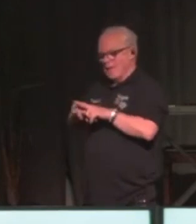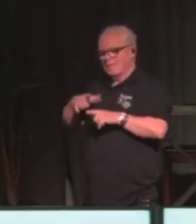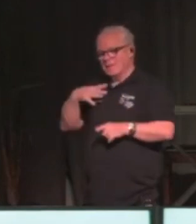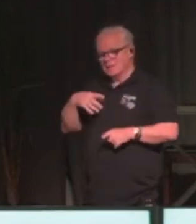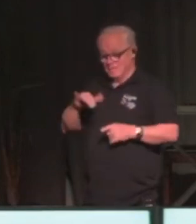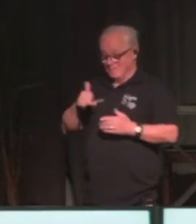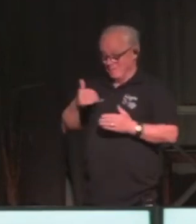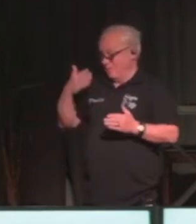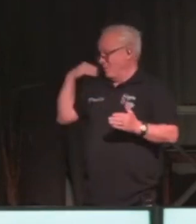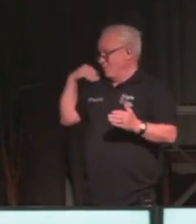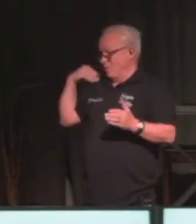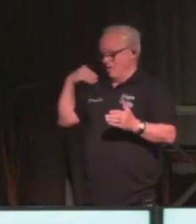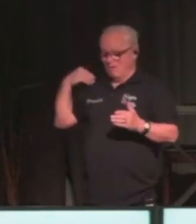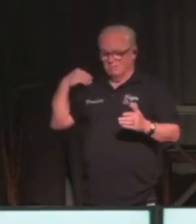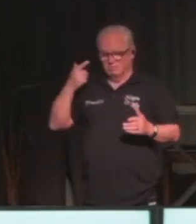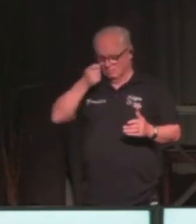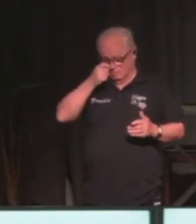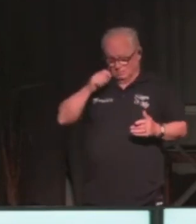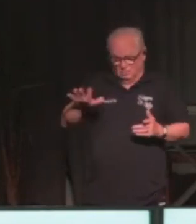been so far away from surrendering